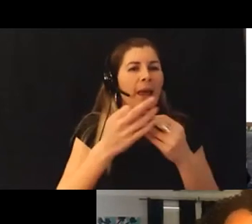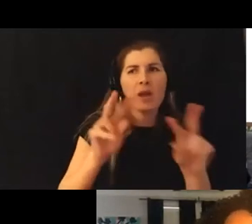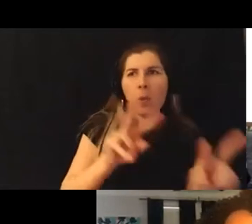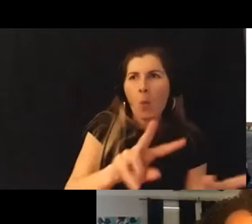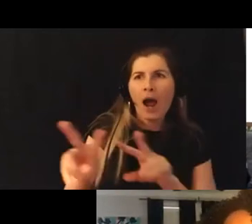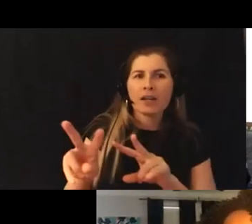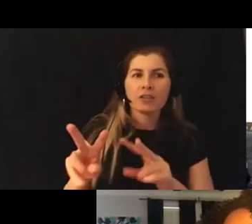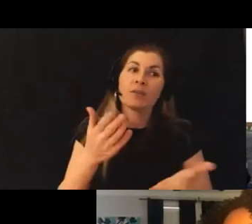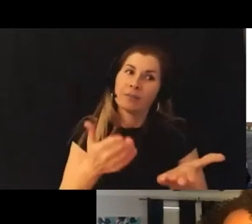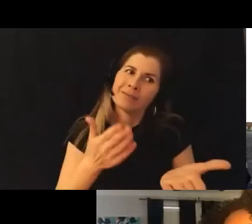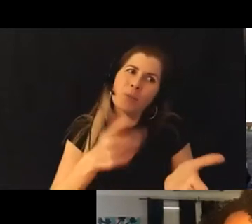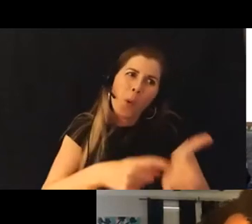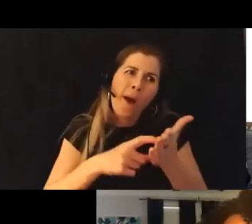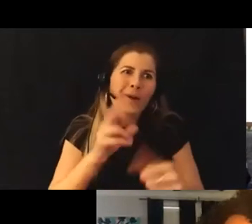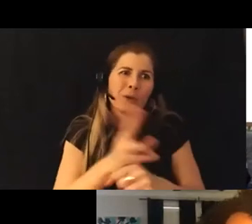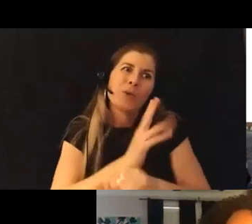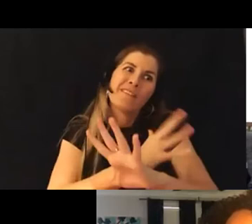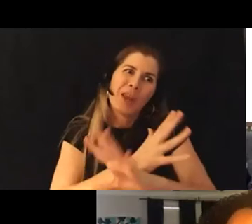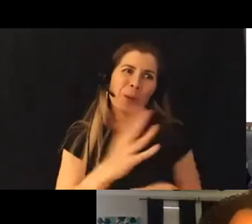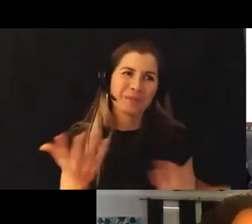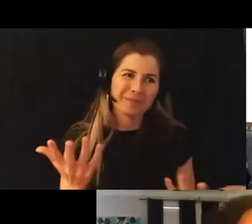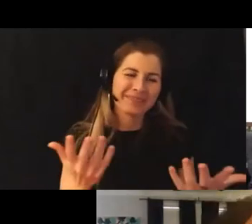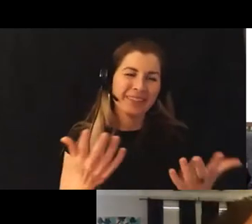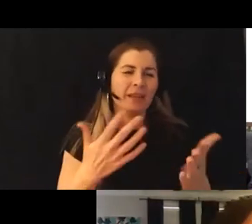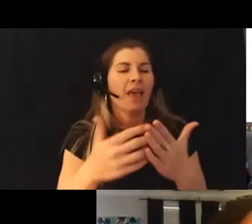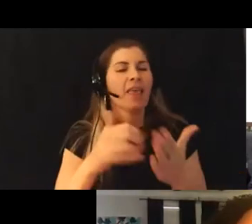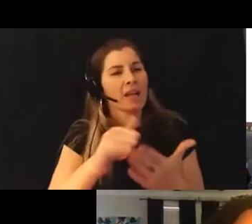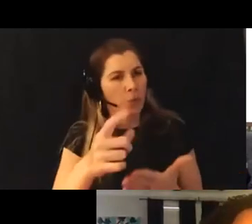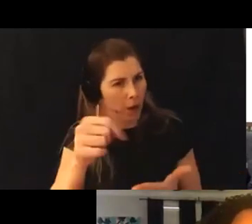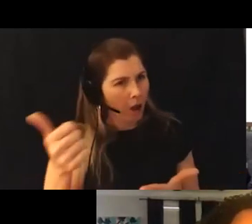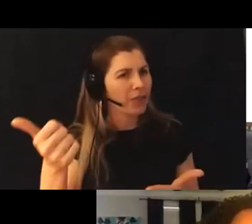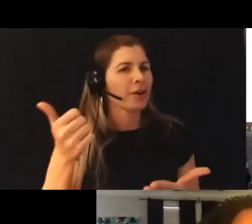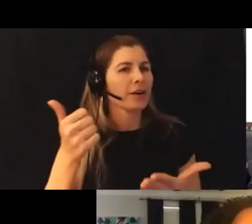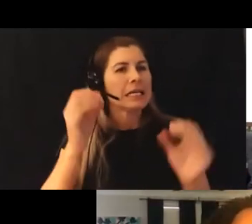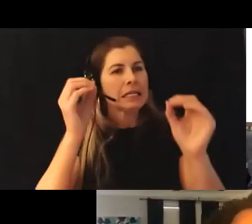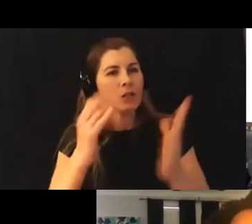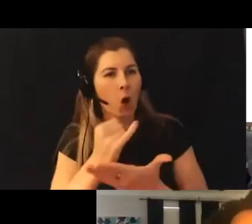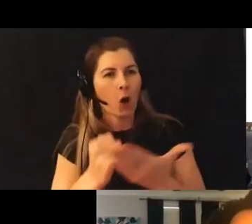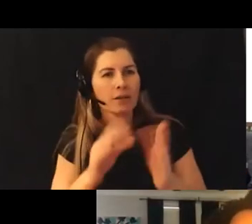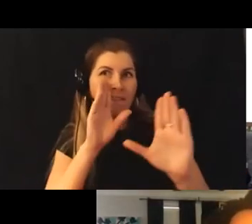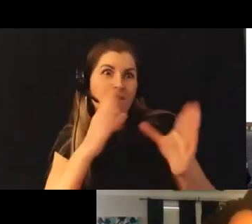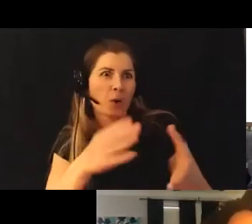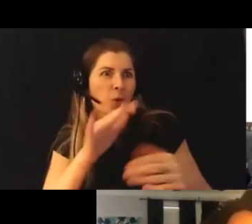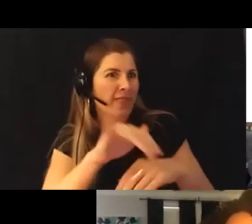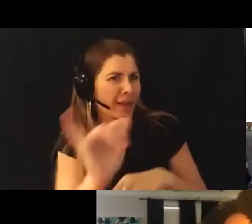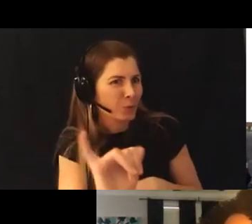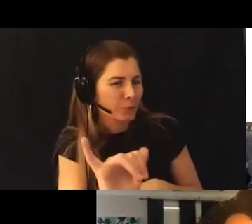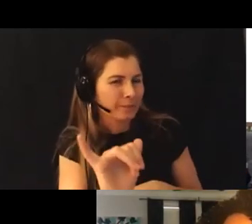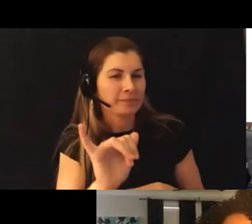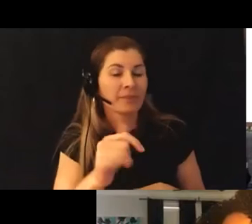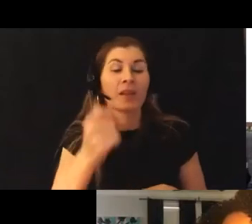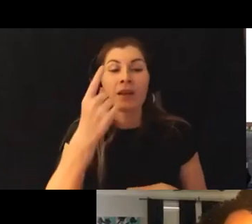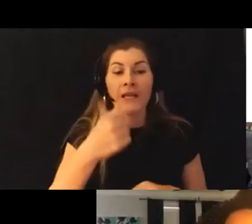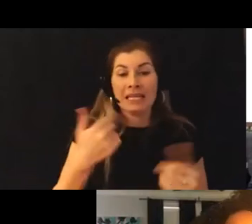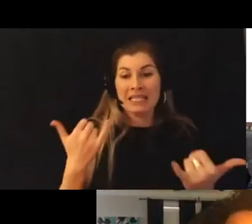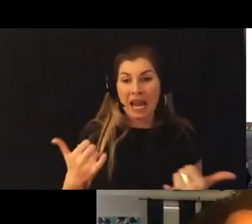digital components. So we're really focusing on that. So that's another place that teaching artists can focus, right? We are offering through the month of